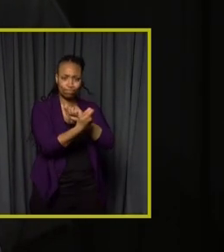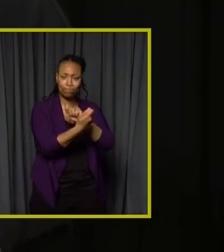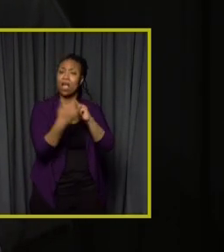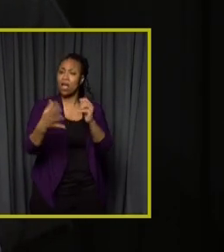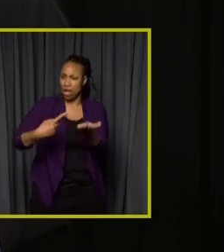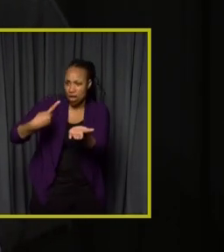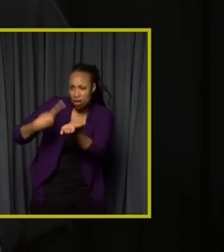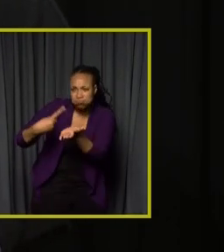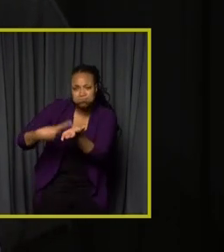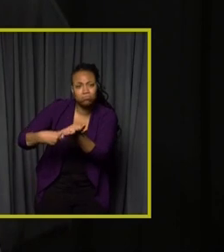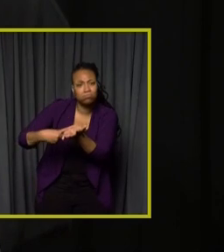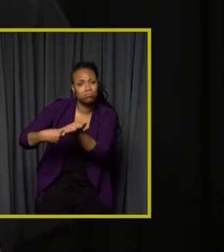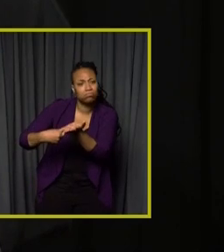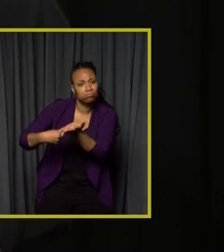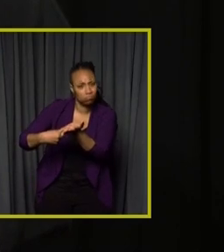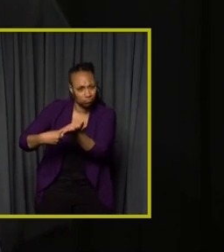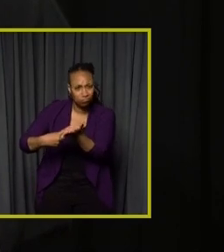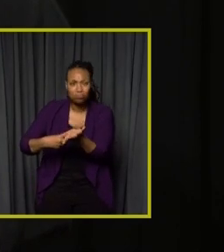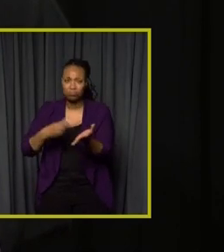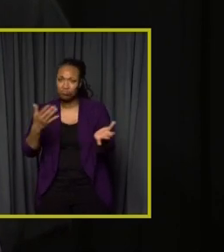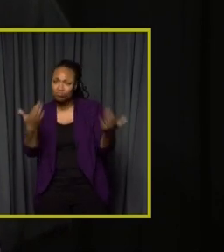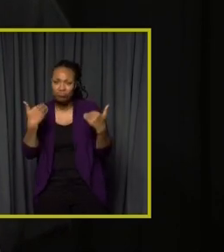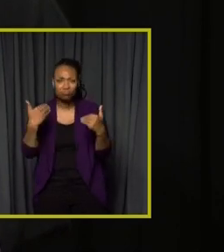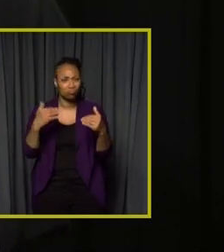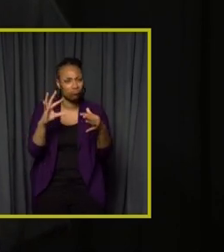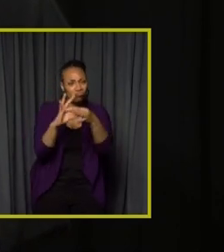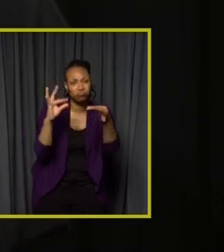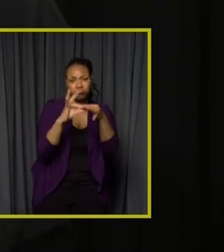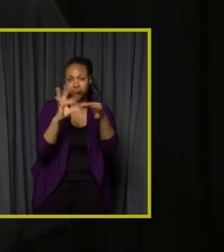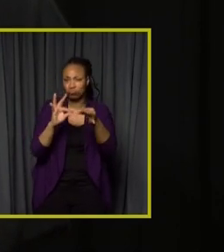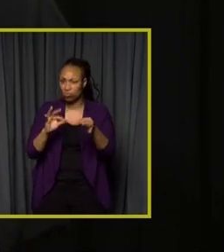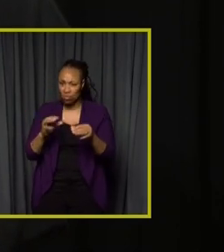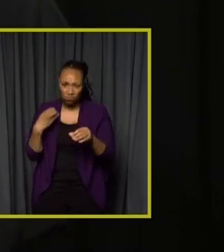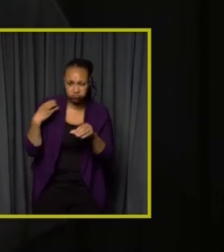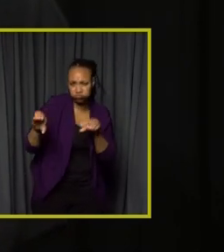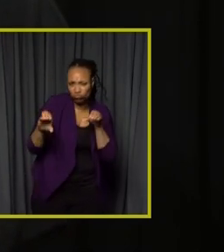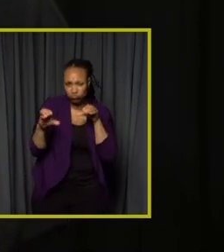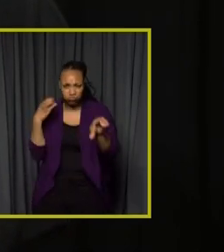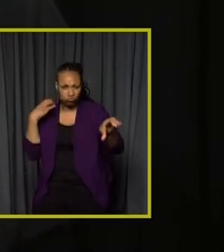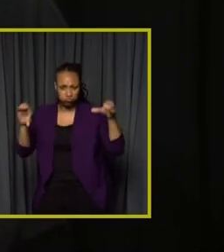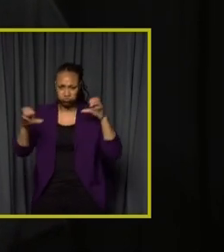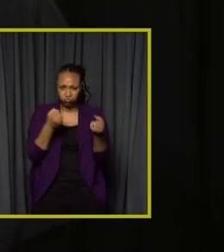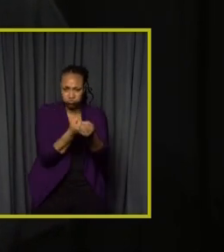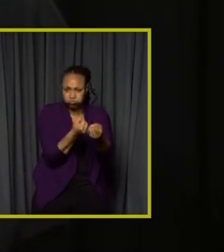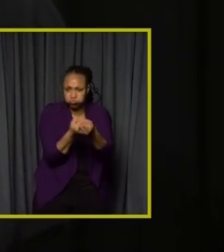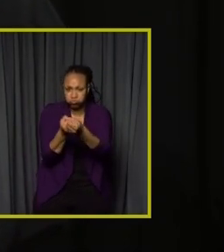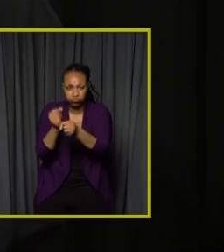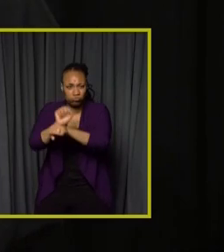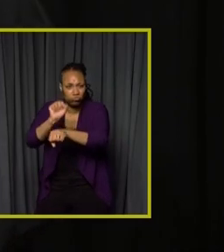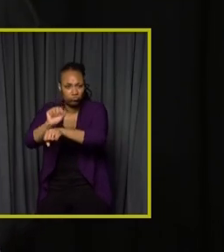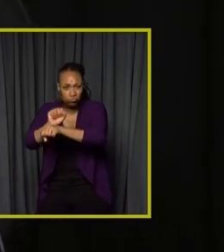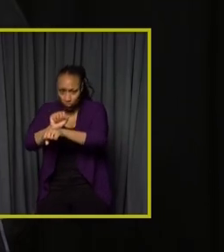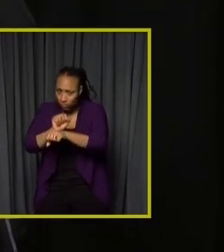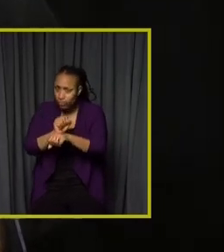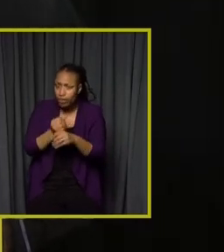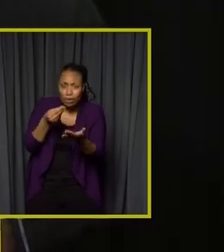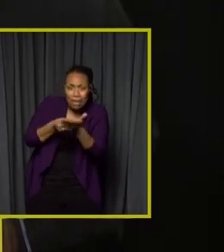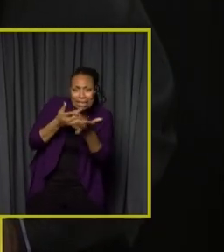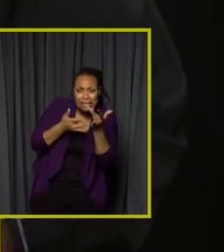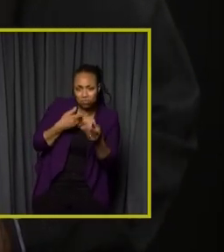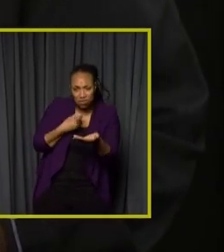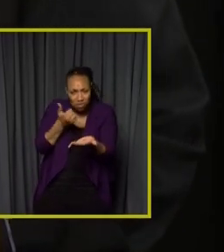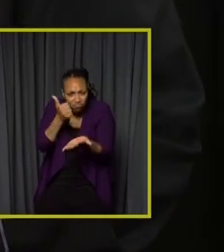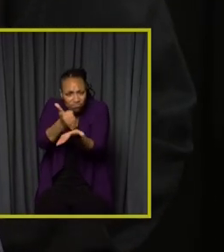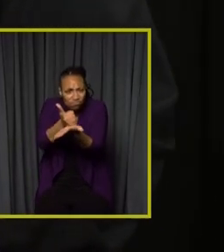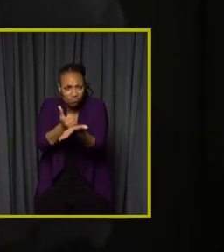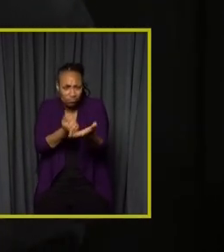be a power, to be a power among poor and low wealth people. And we won't be silent anymore.